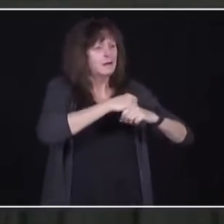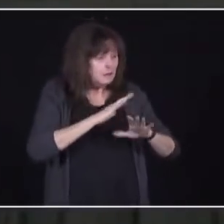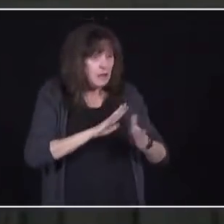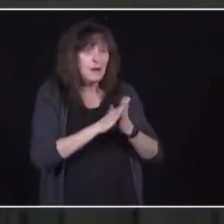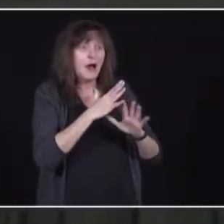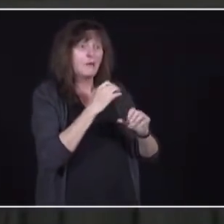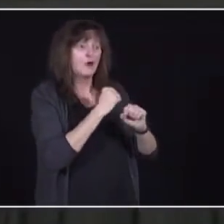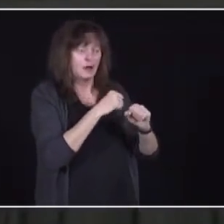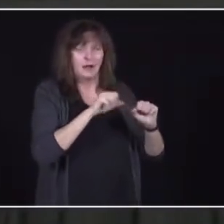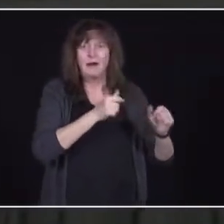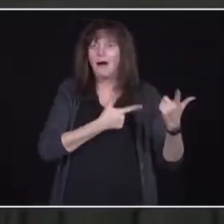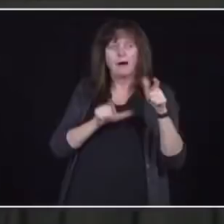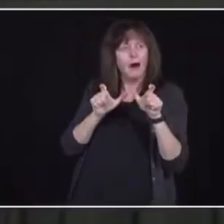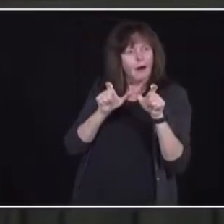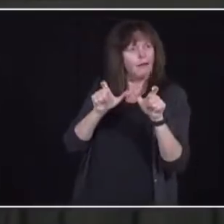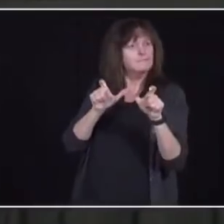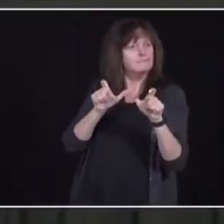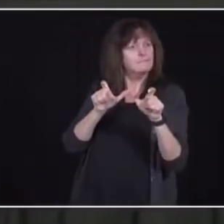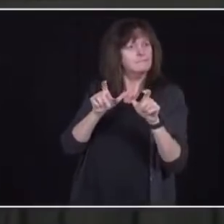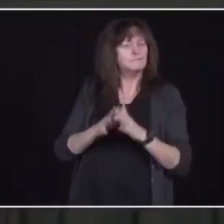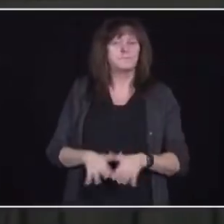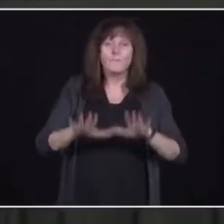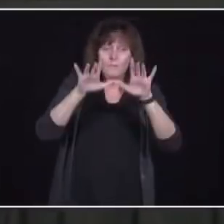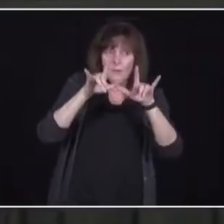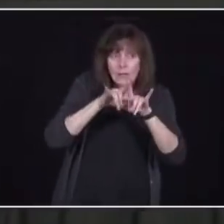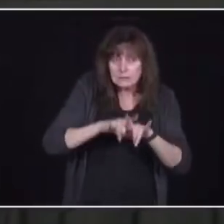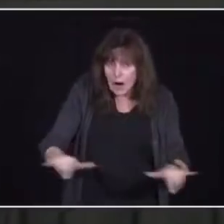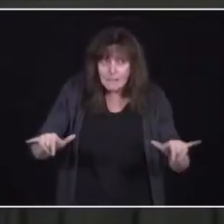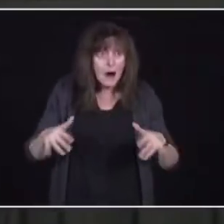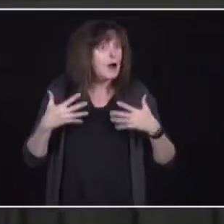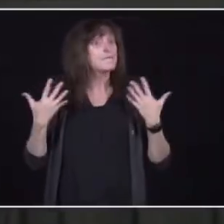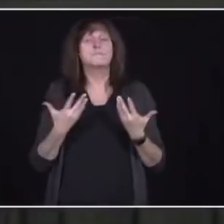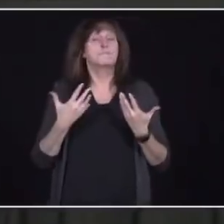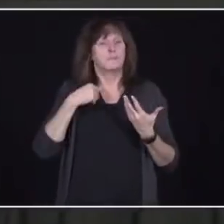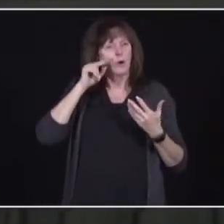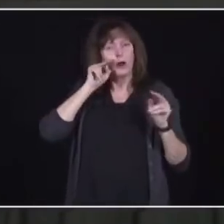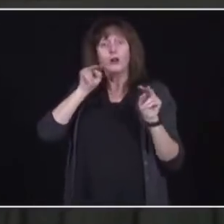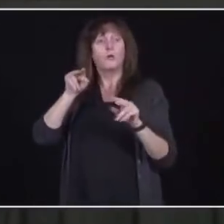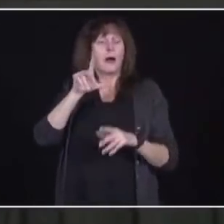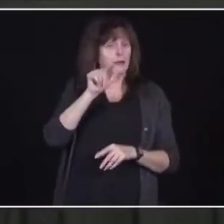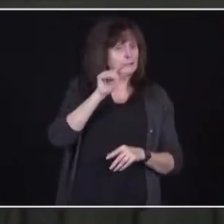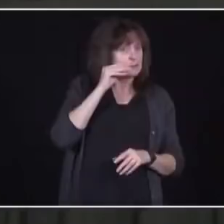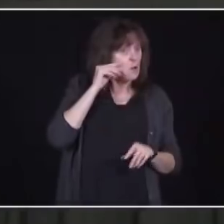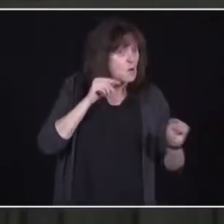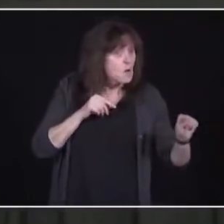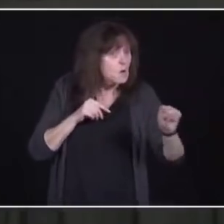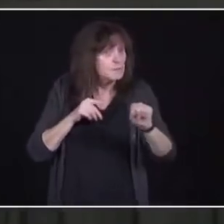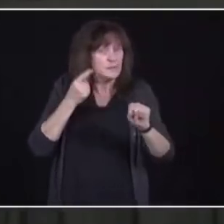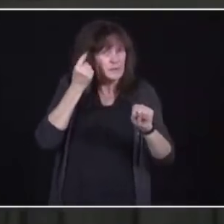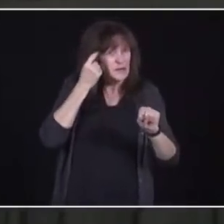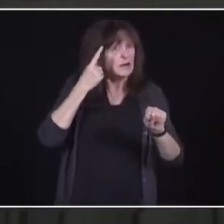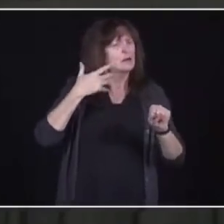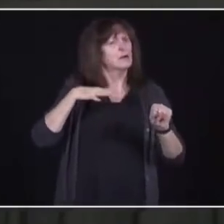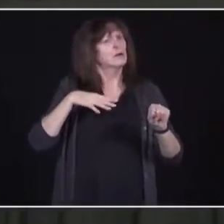we are doing that, we have continued our pivot to start rolling out the vaccine into the long-term care homes and, again, the high-risk retirement homes around the